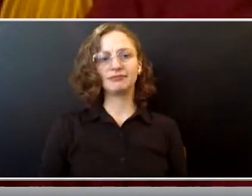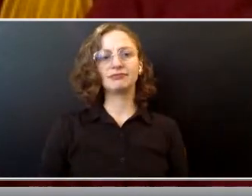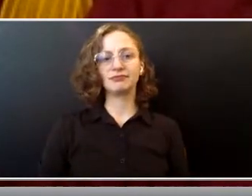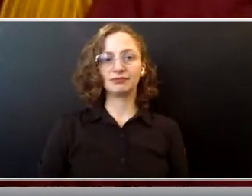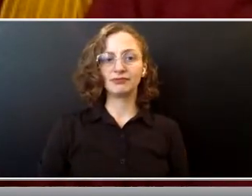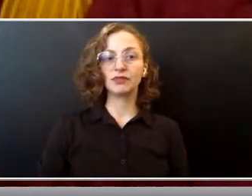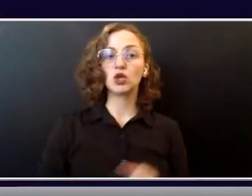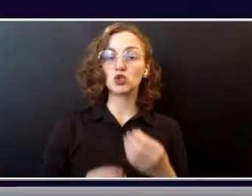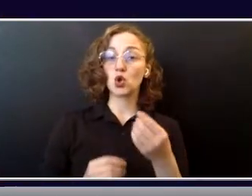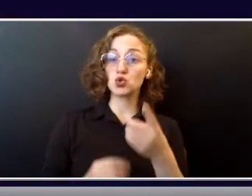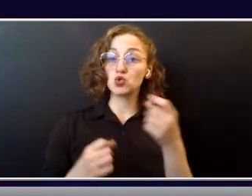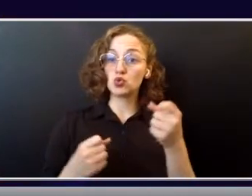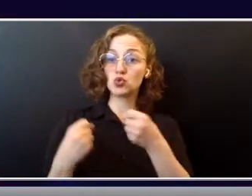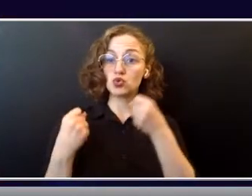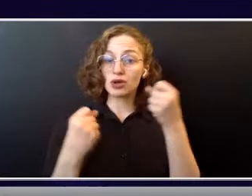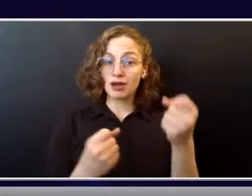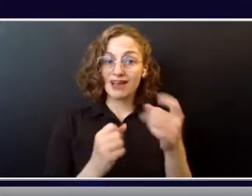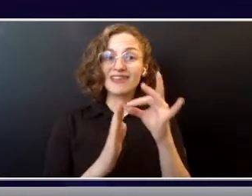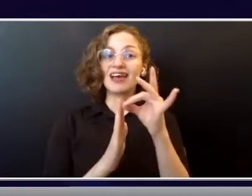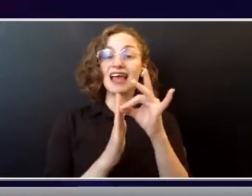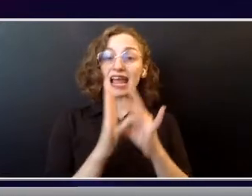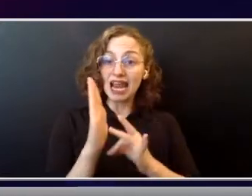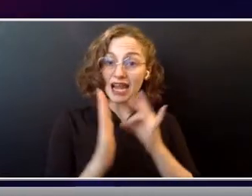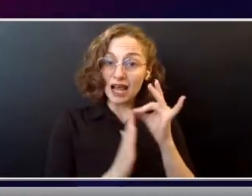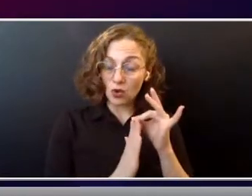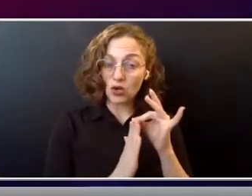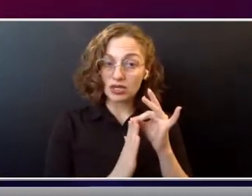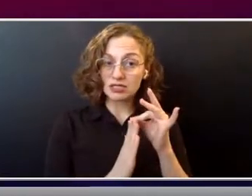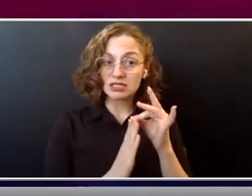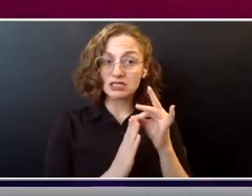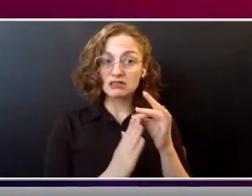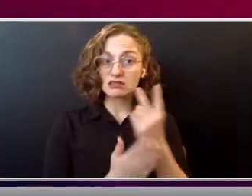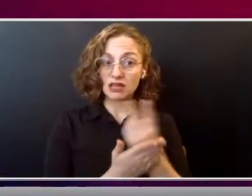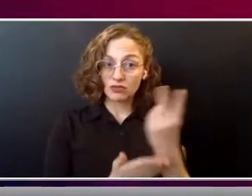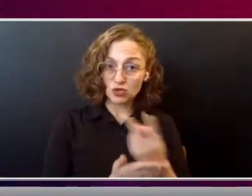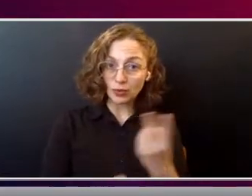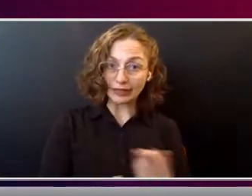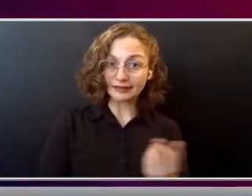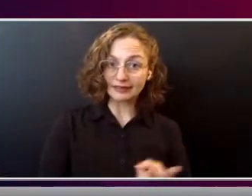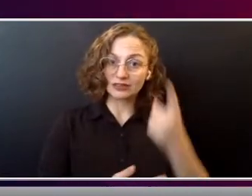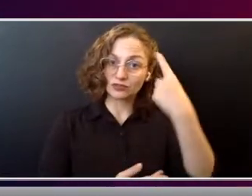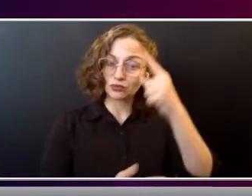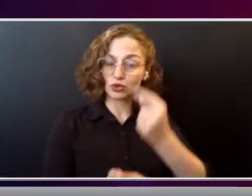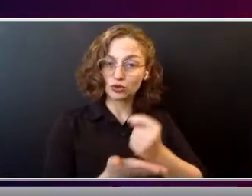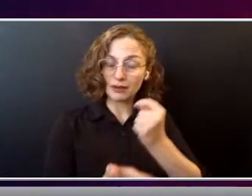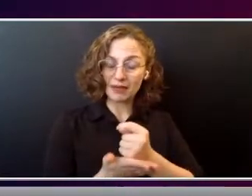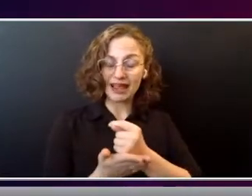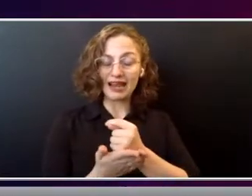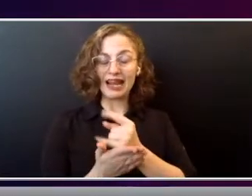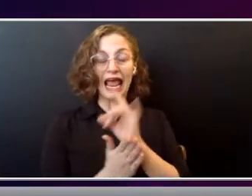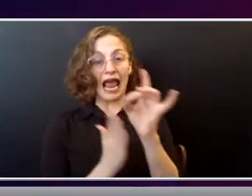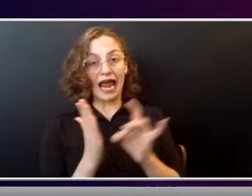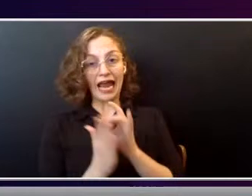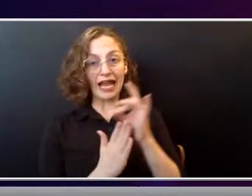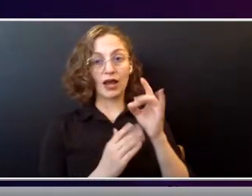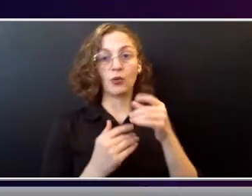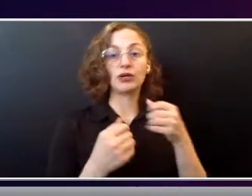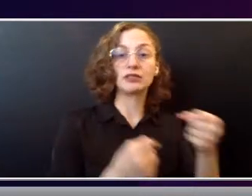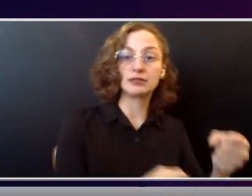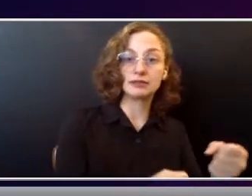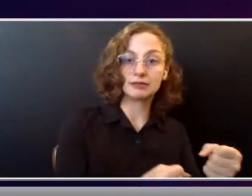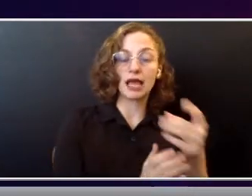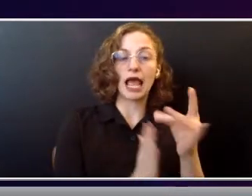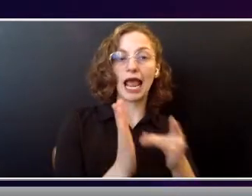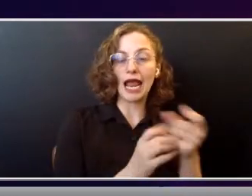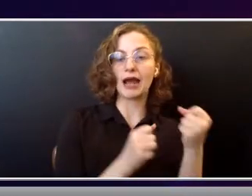Jade, 8 hours plus every other week for your daughter's treatments, there and back. So that's 16, 17 hours on the road.